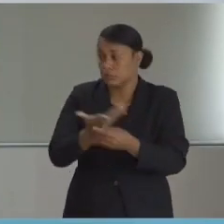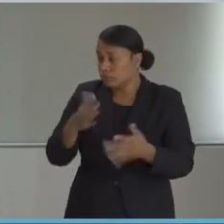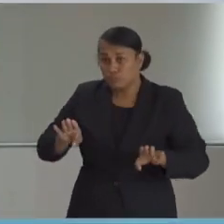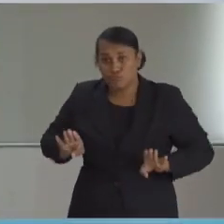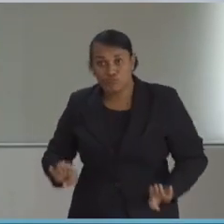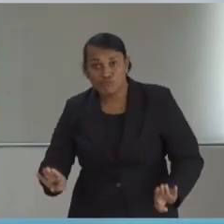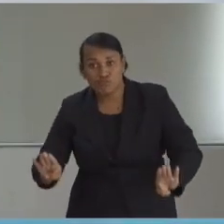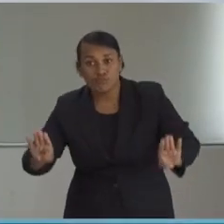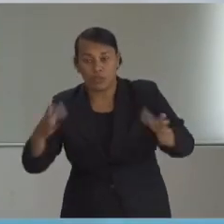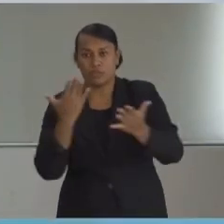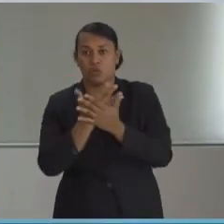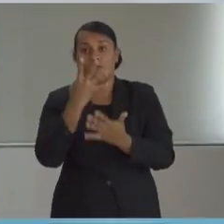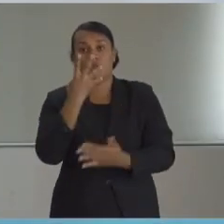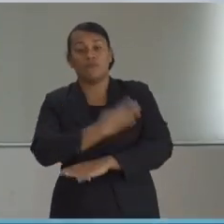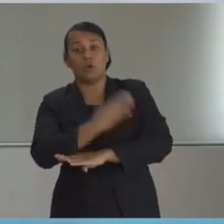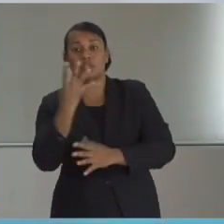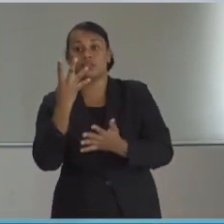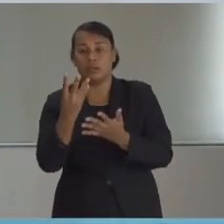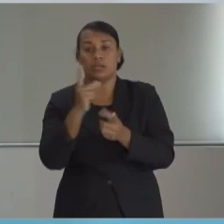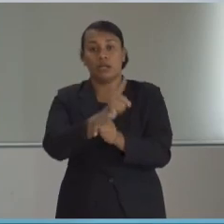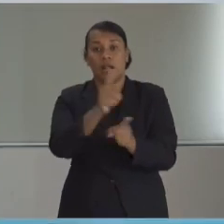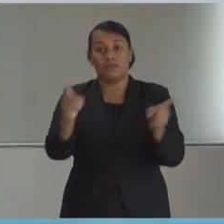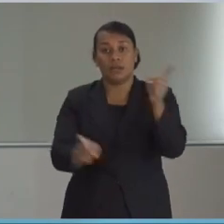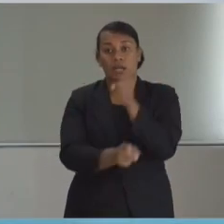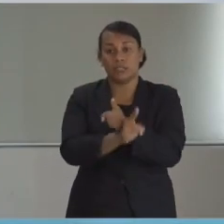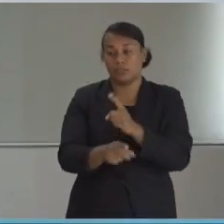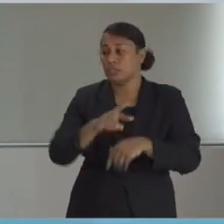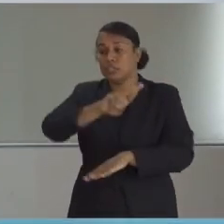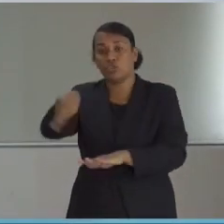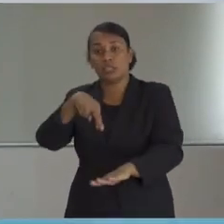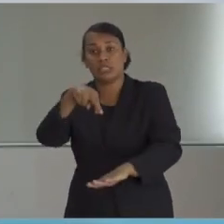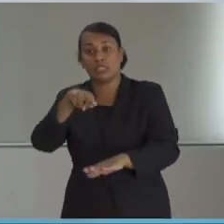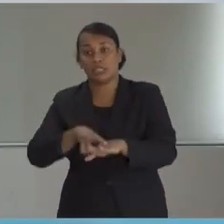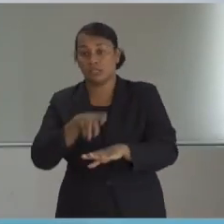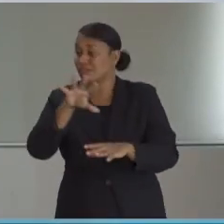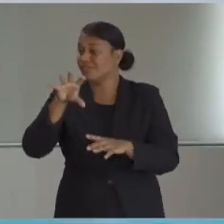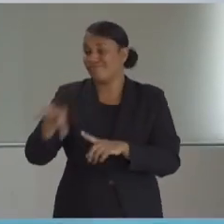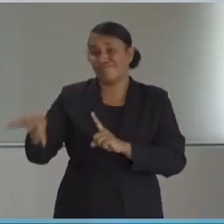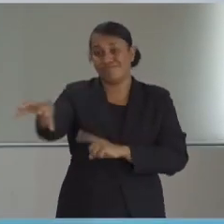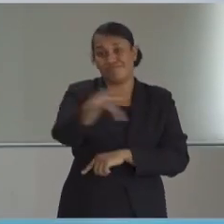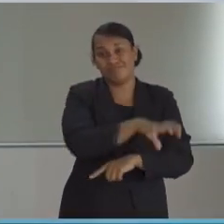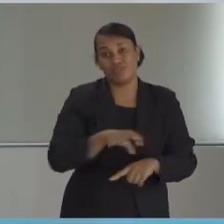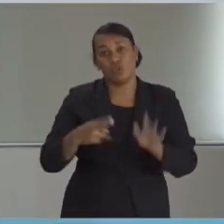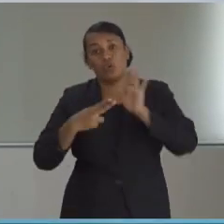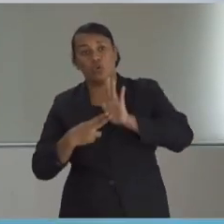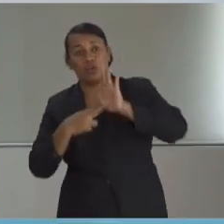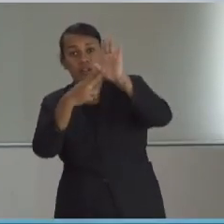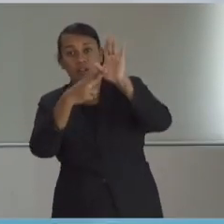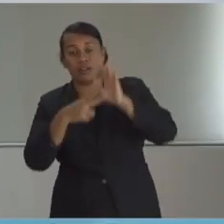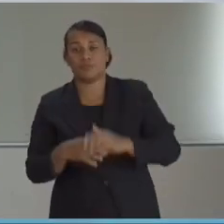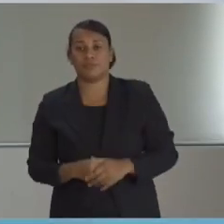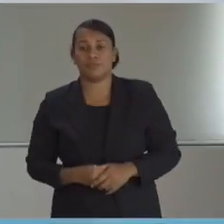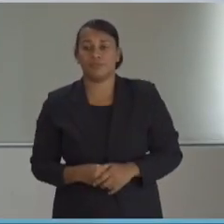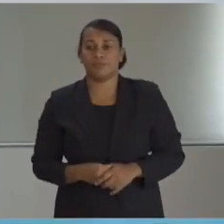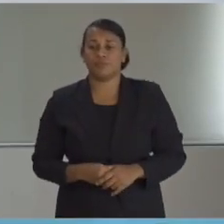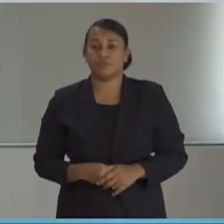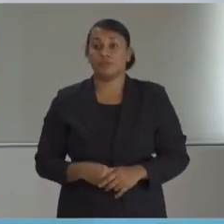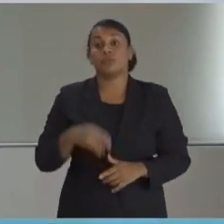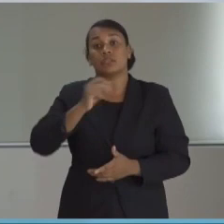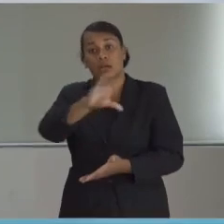the 4 geographical regions, namely the Northern Division, the Central